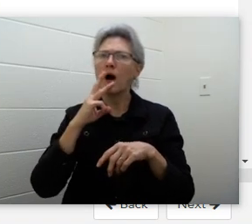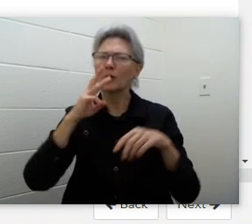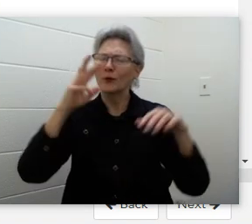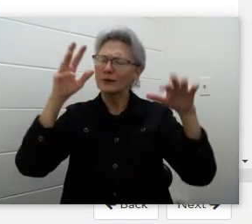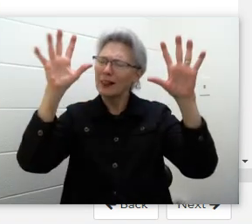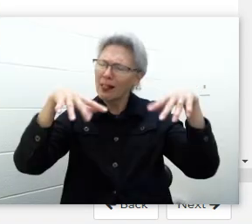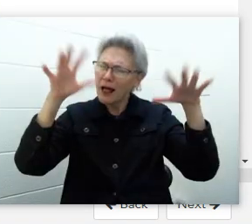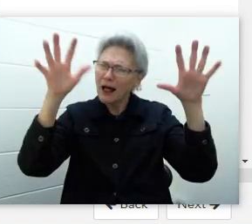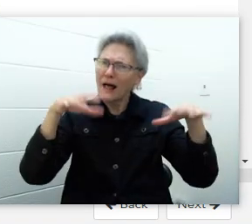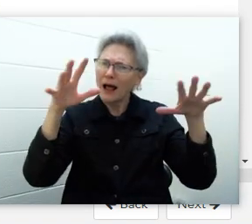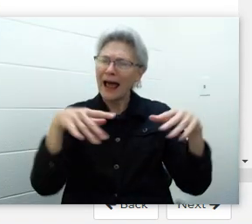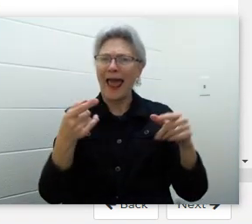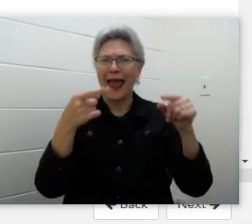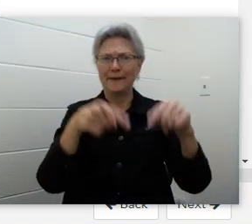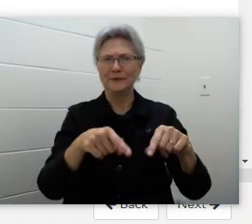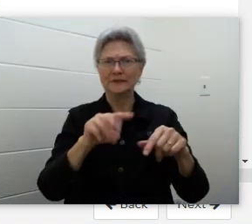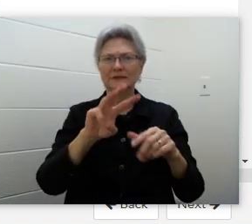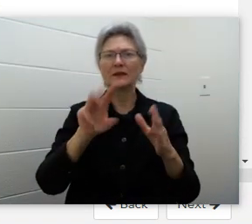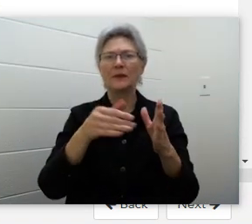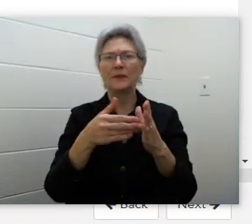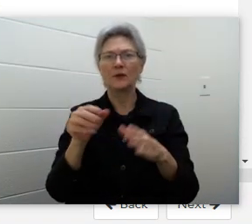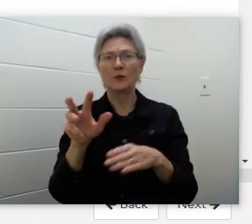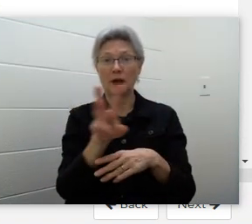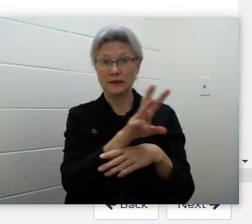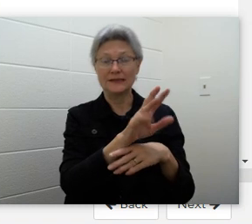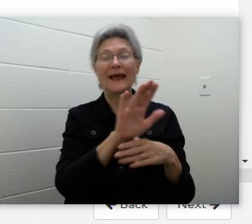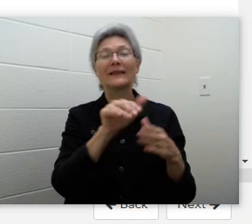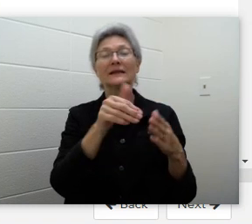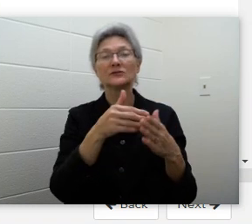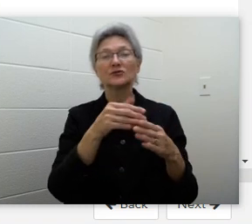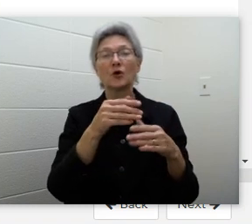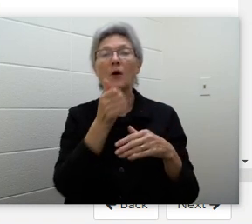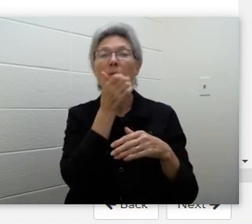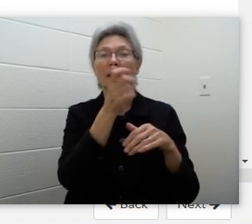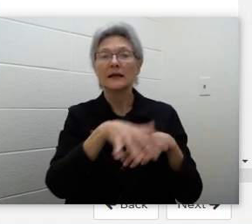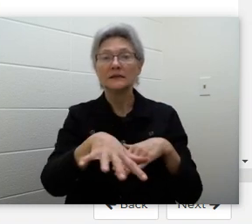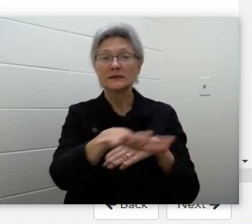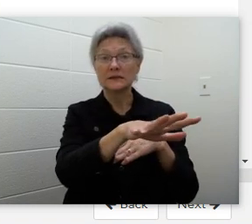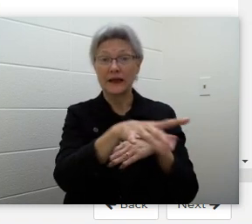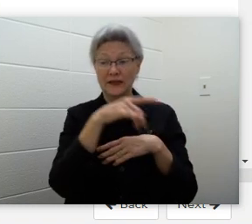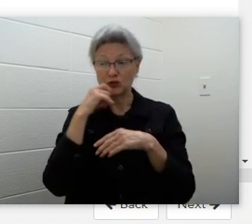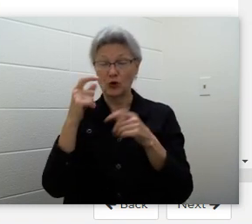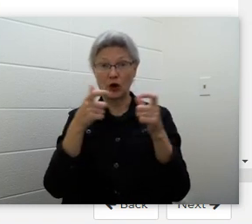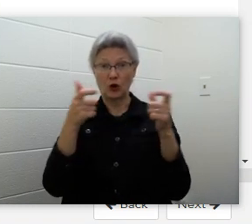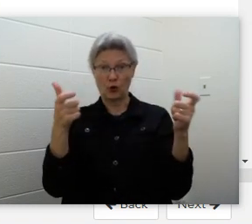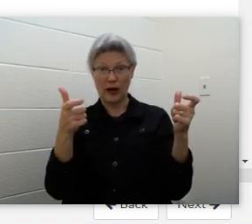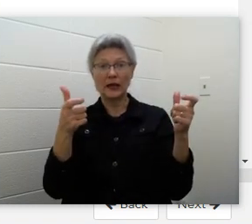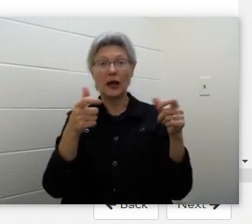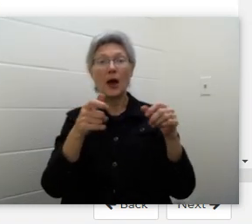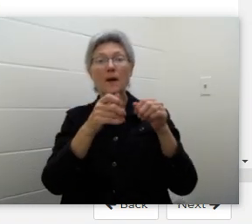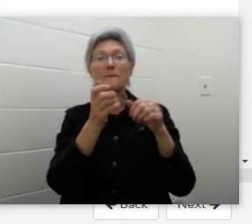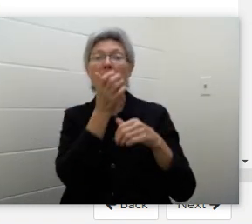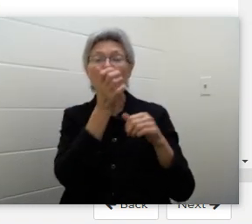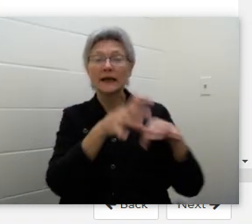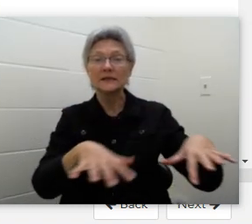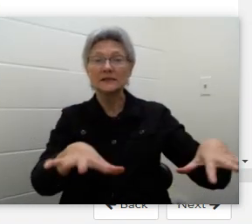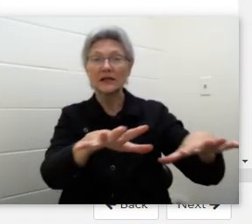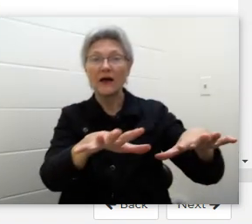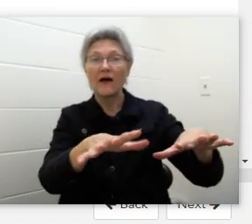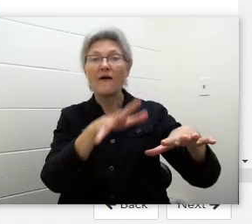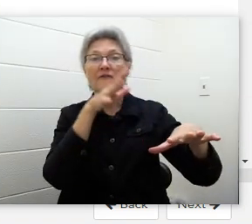crops. This is particularly true in the Central Plains. In the drier Great Plains, farms can get water from rivers